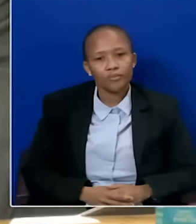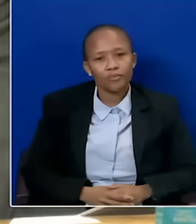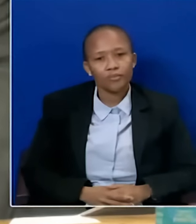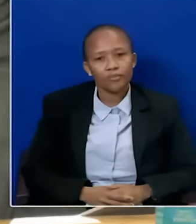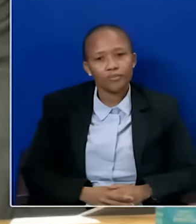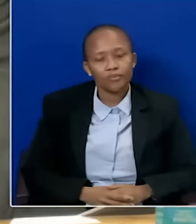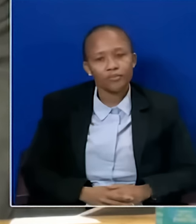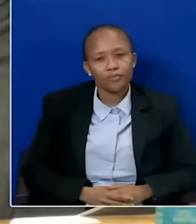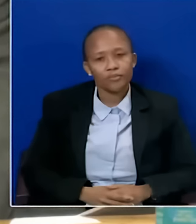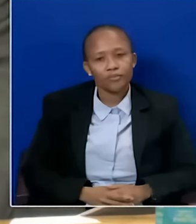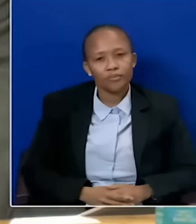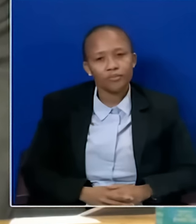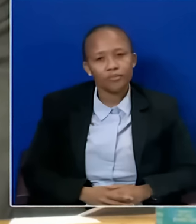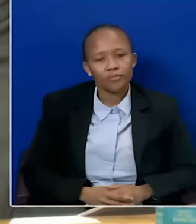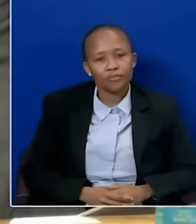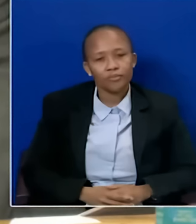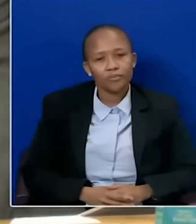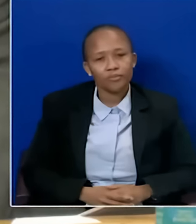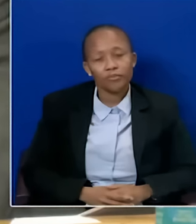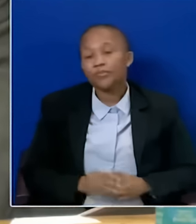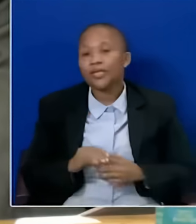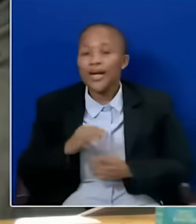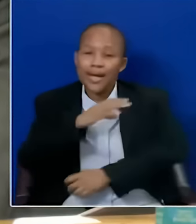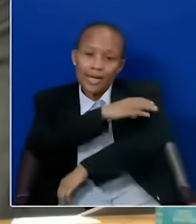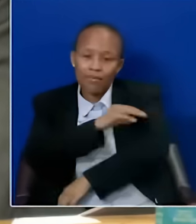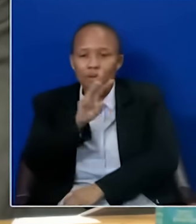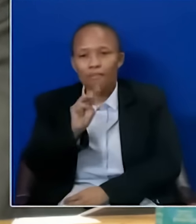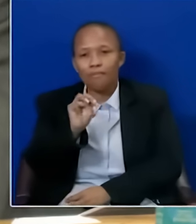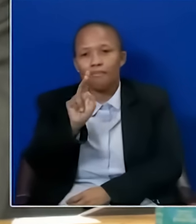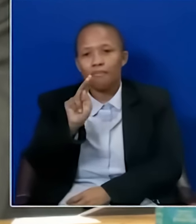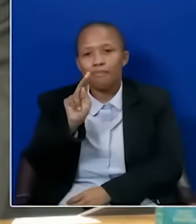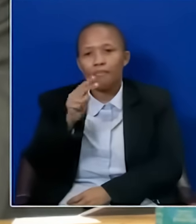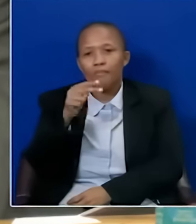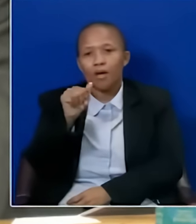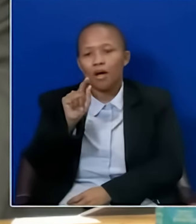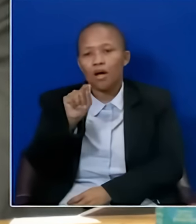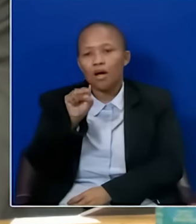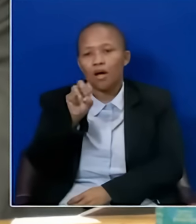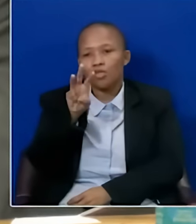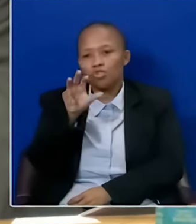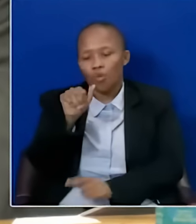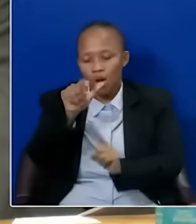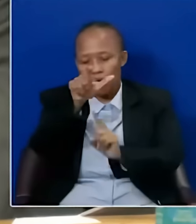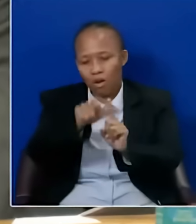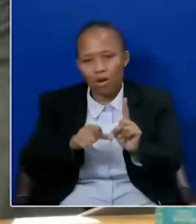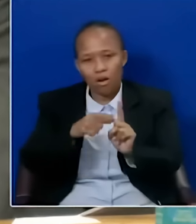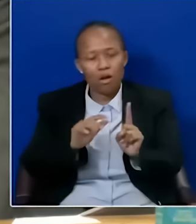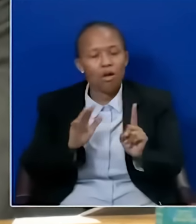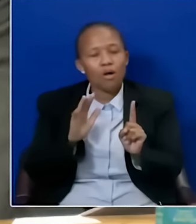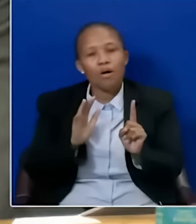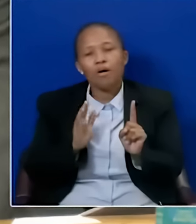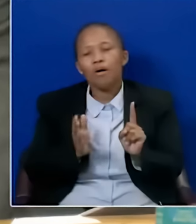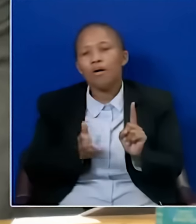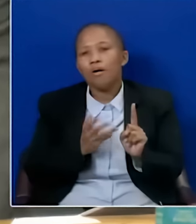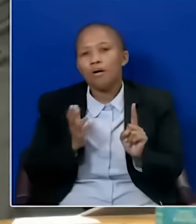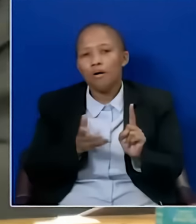Captain Mkachwa will be speaking to, well, various aspects of his